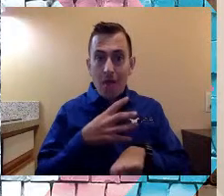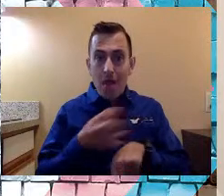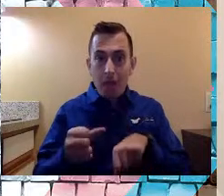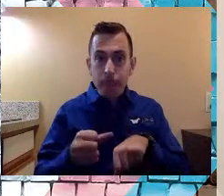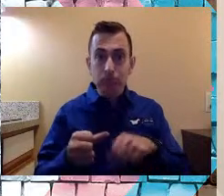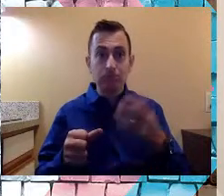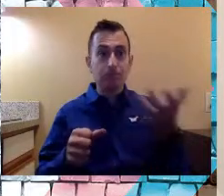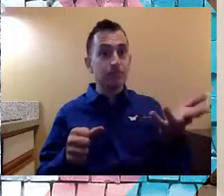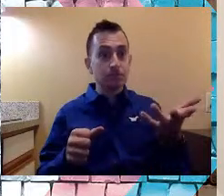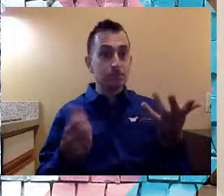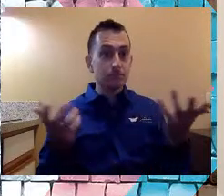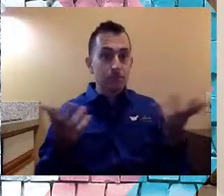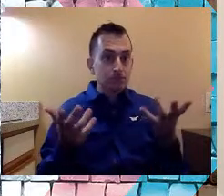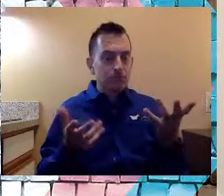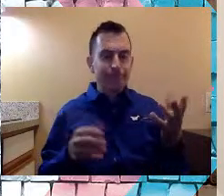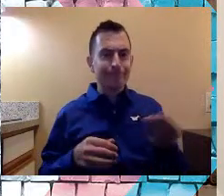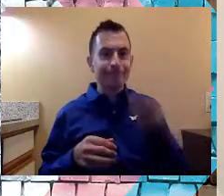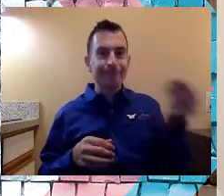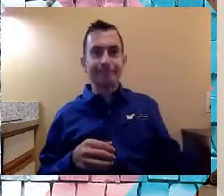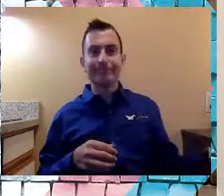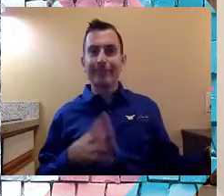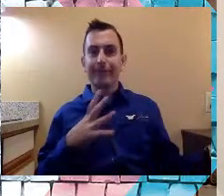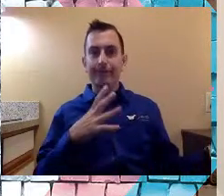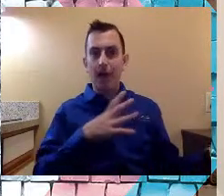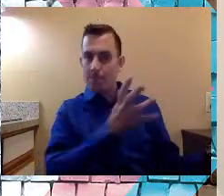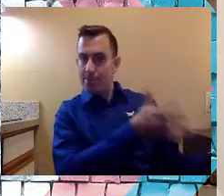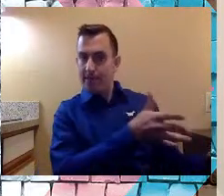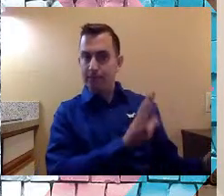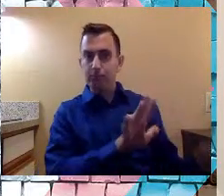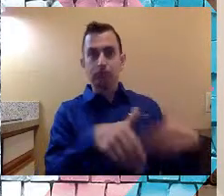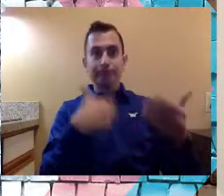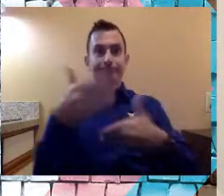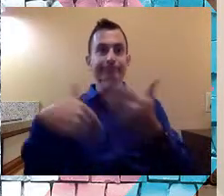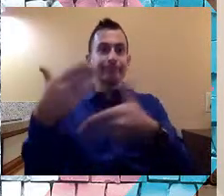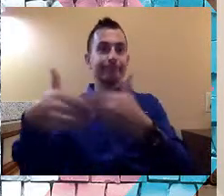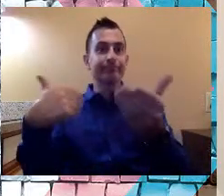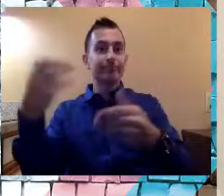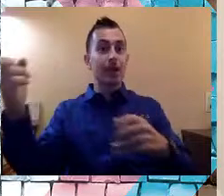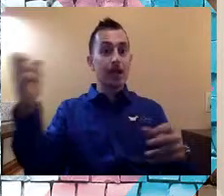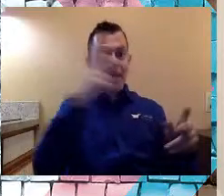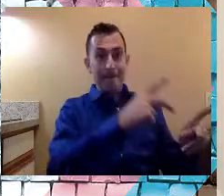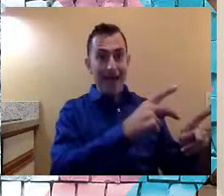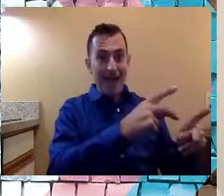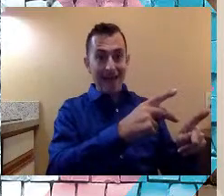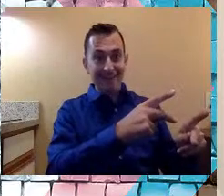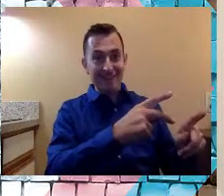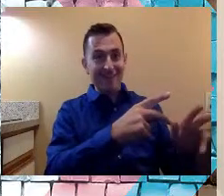you can just do what you can now and you can come back to it. You can set it aside and you can work on it later.